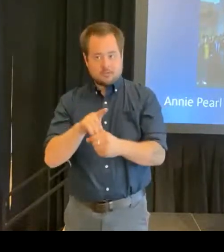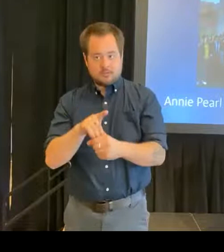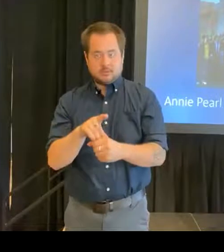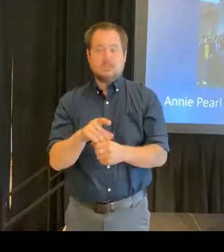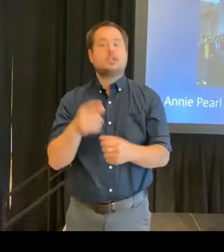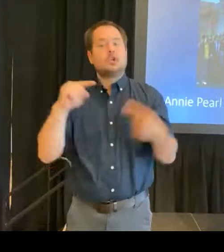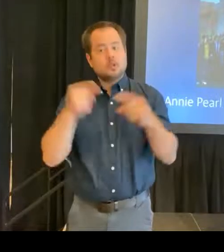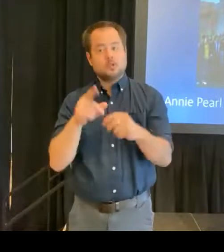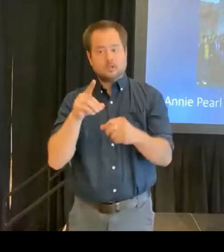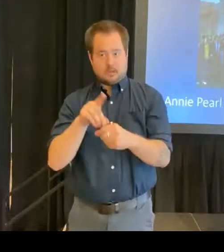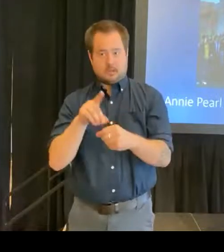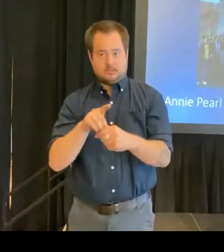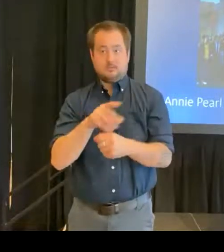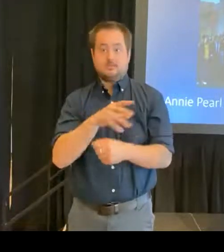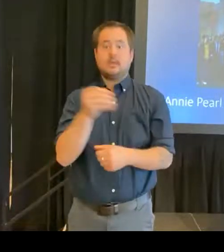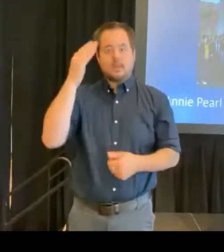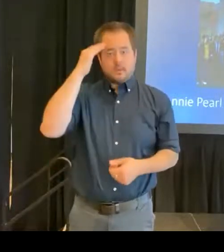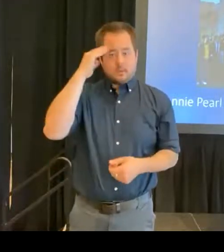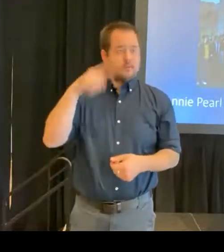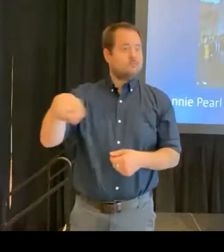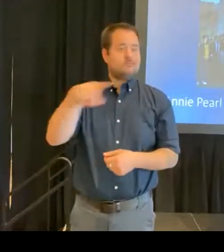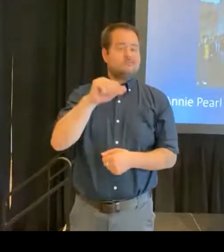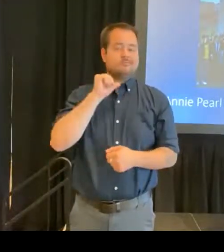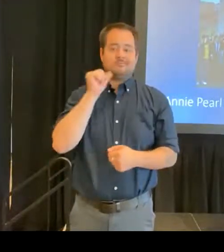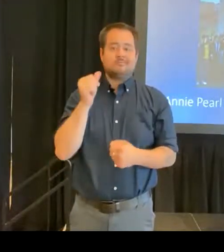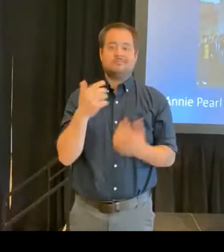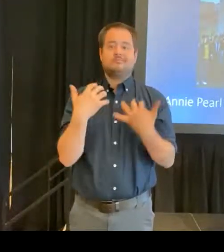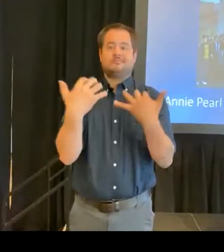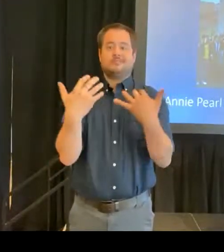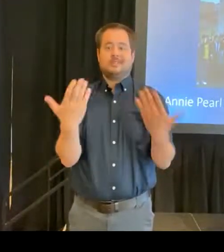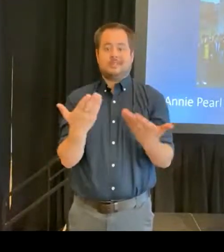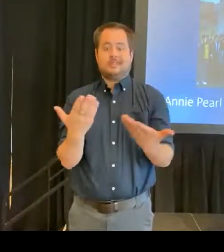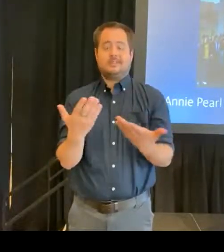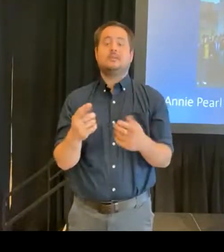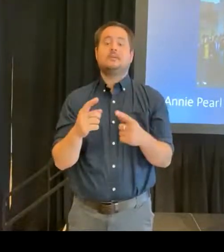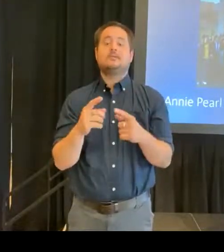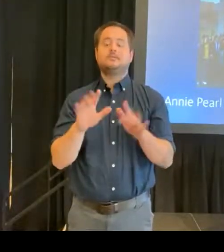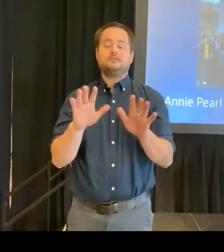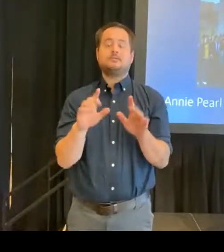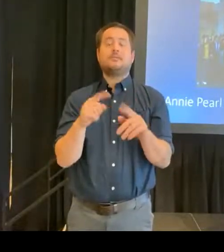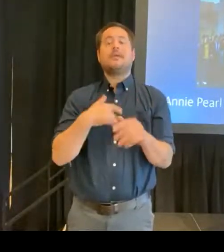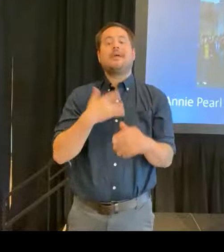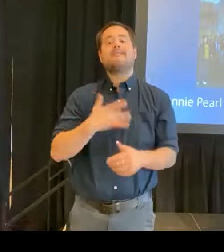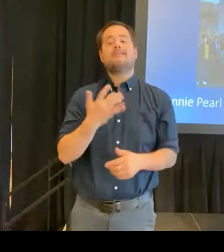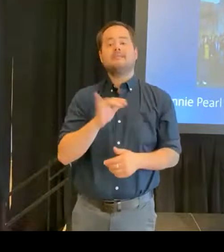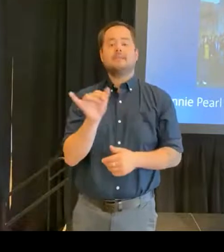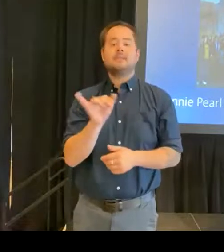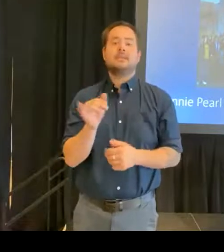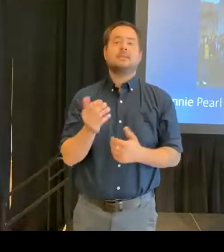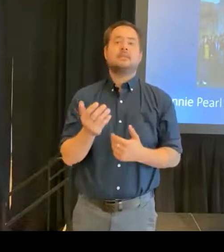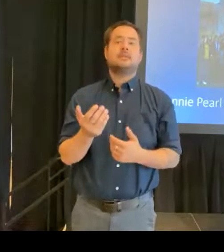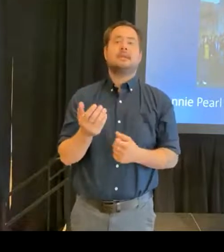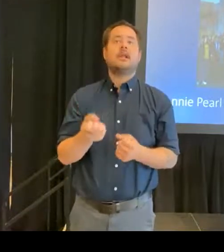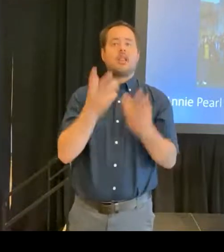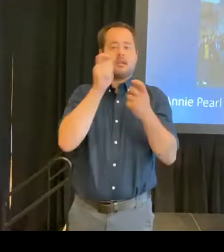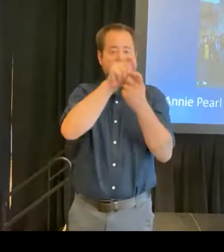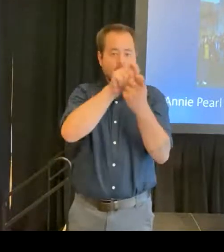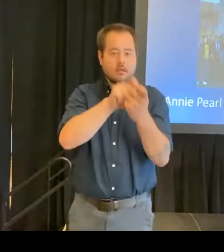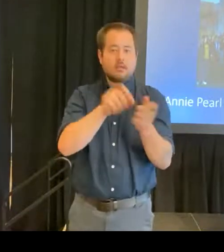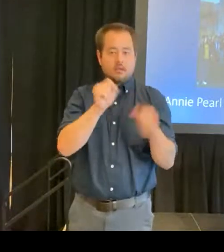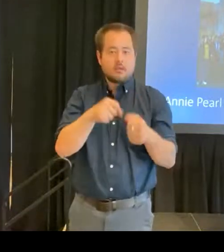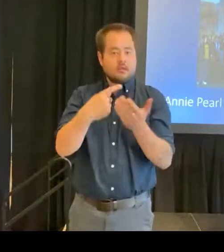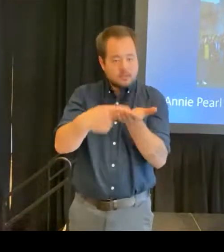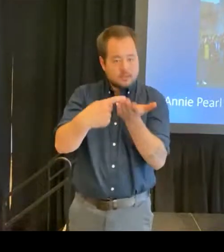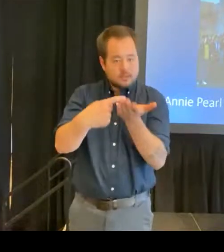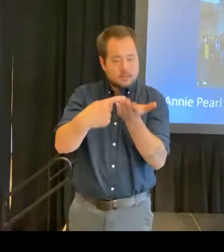know that you probably didn't come here for this speech, right? But I feel like it's a lot of this, like the particulars that we could discuss because current events are